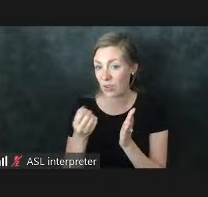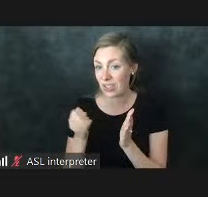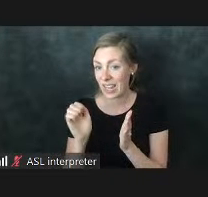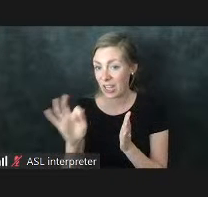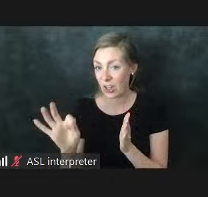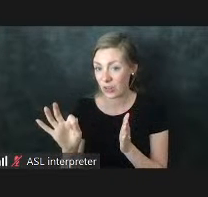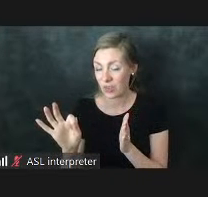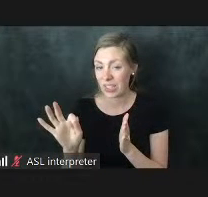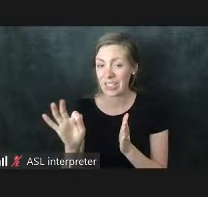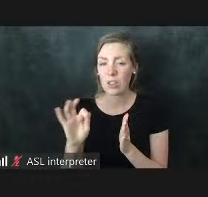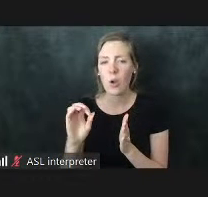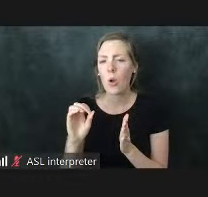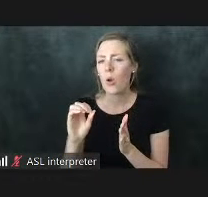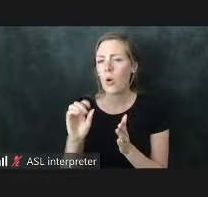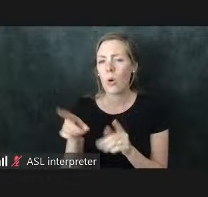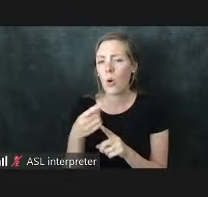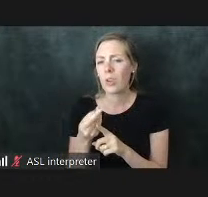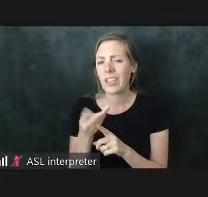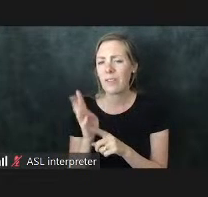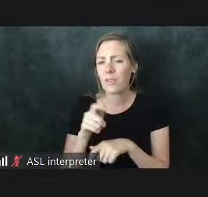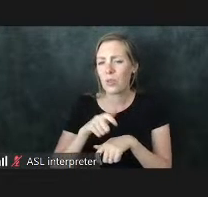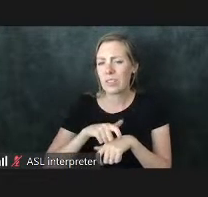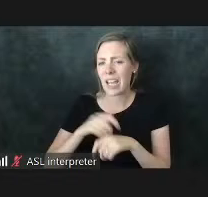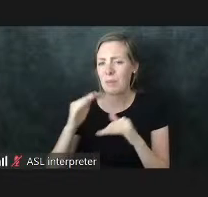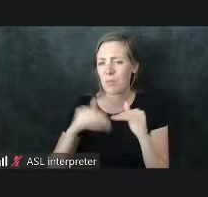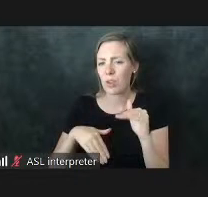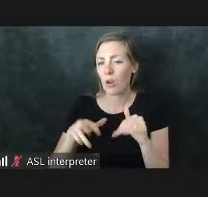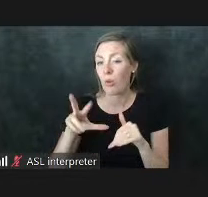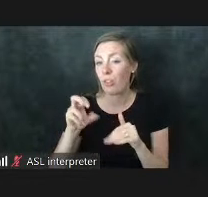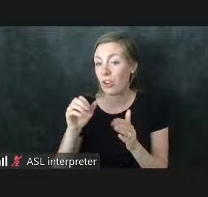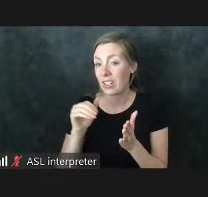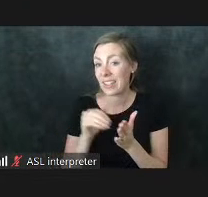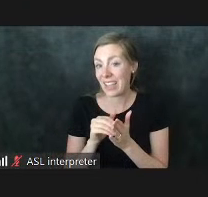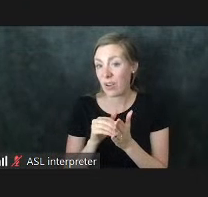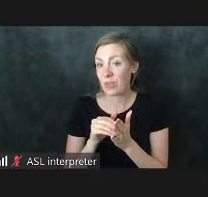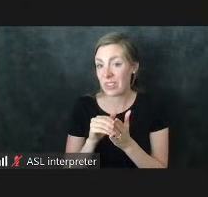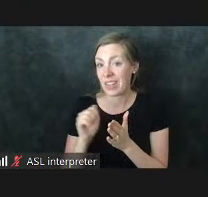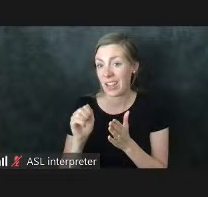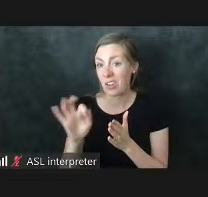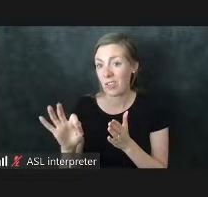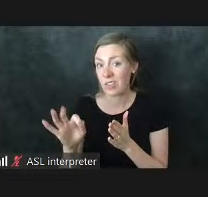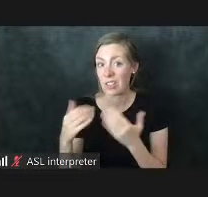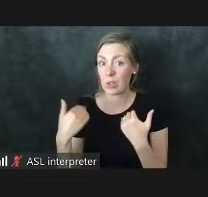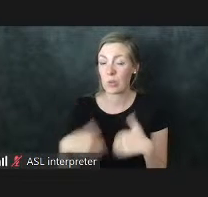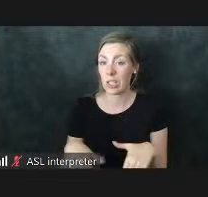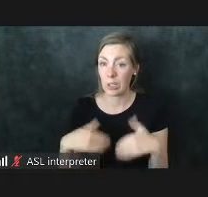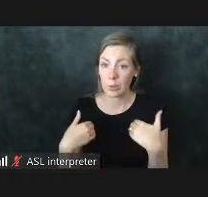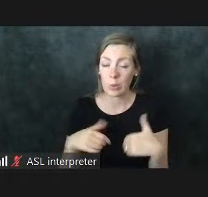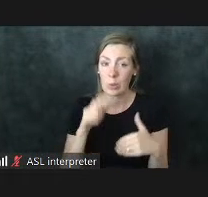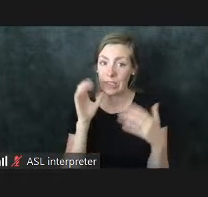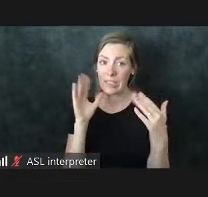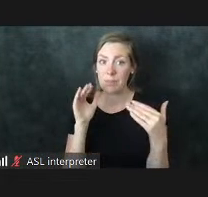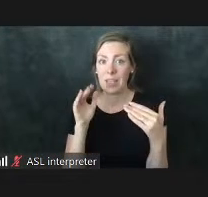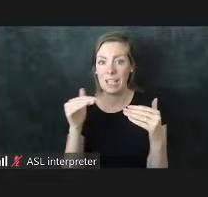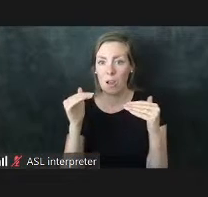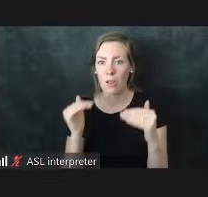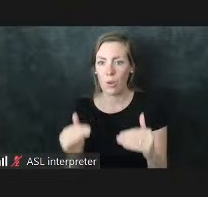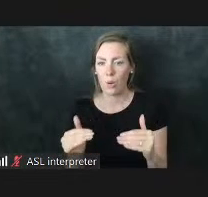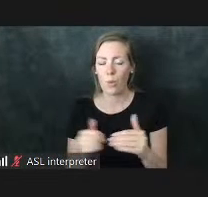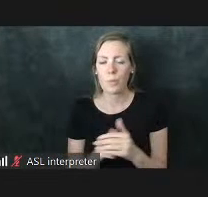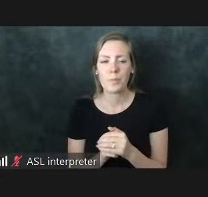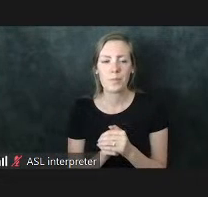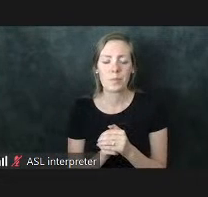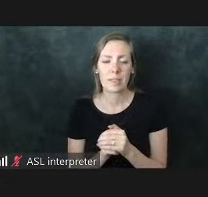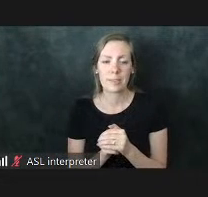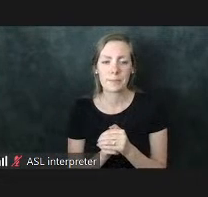ha Handful of bajado más. times has dropped below 30,000 acre La feet. única So vez que ha really bajado unprecedented de low 30,000 storage pies levels. por acre. Another thing I would point out